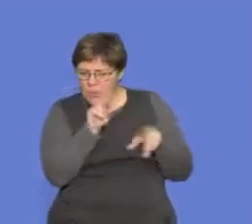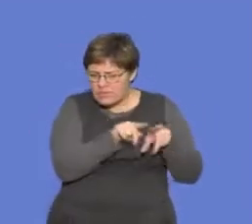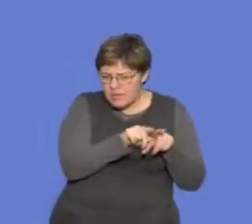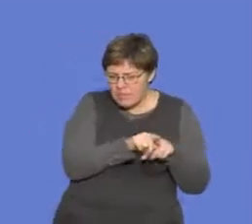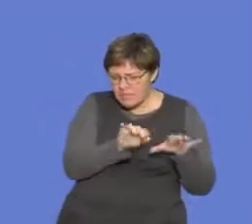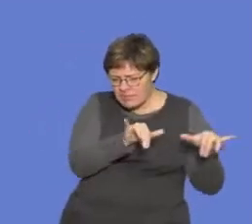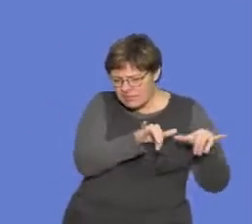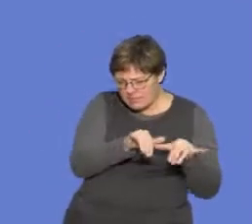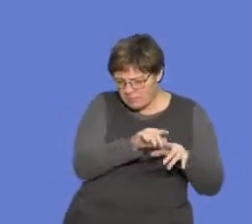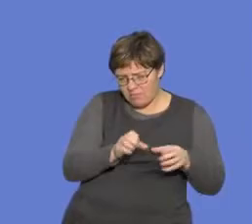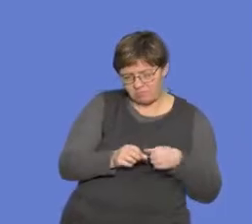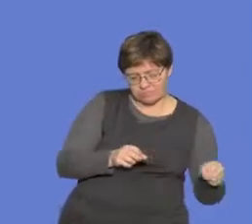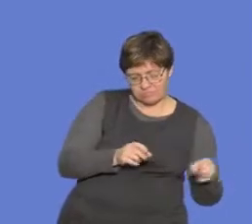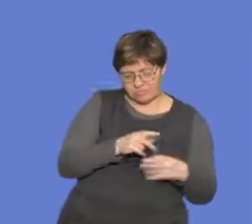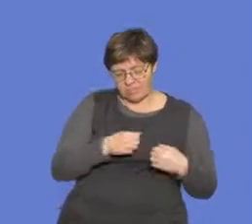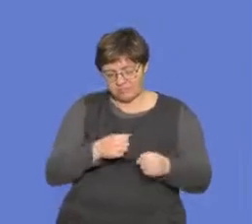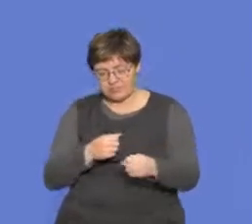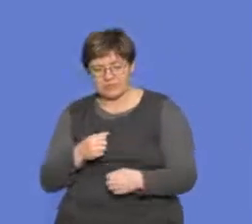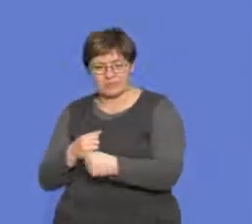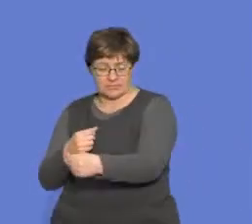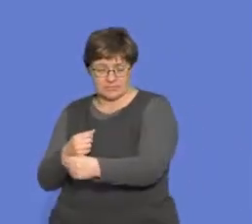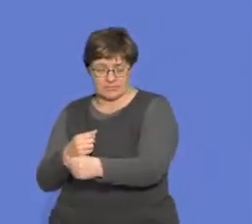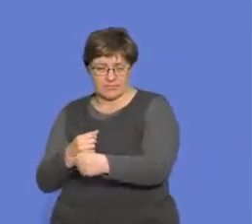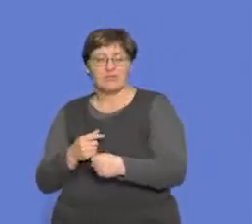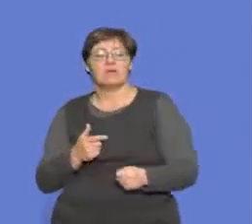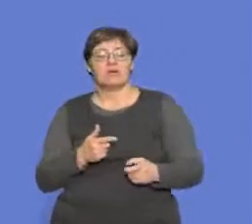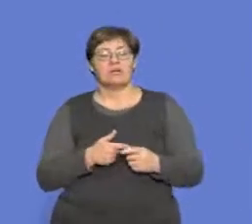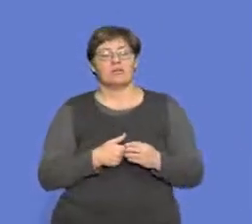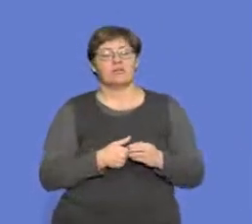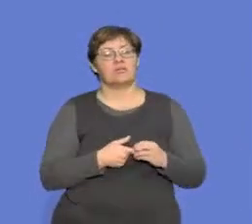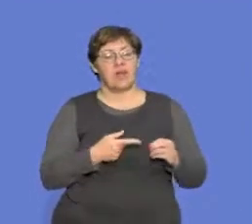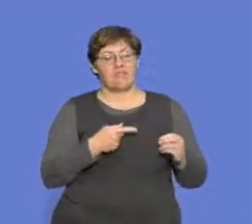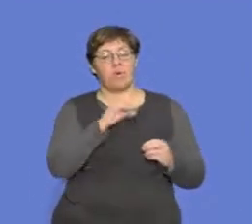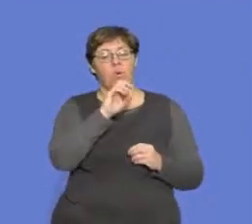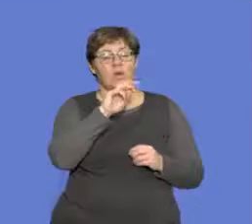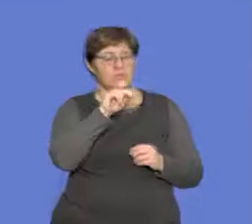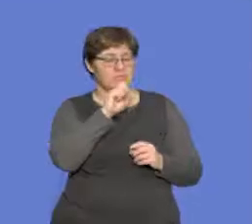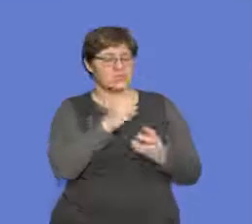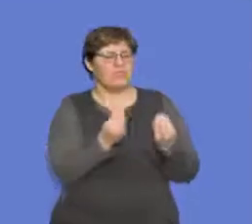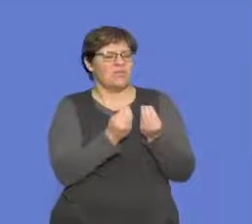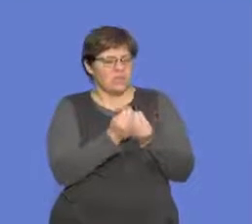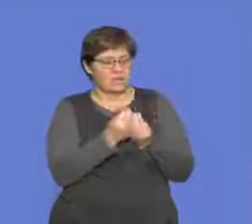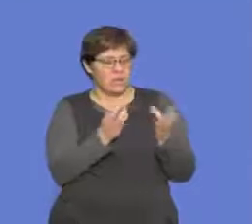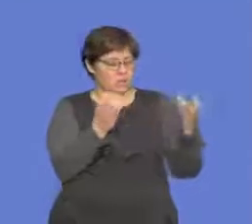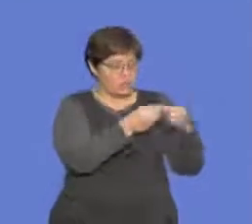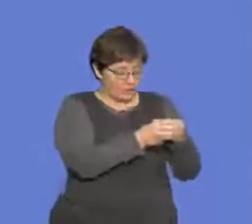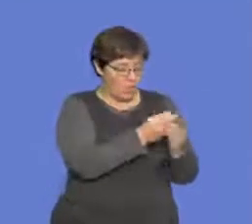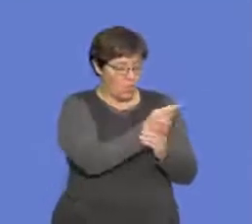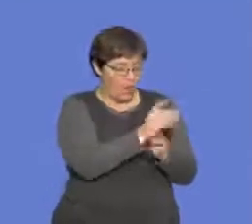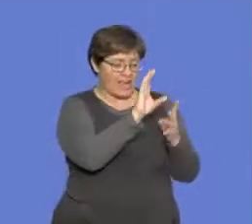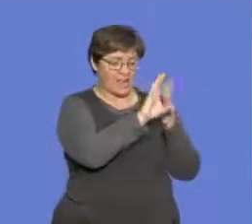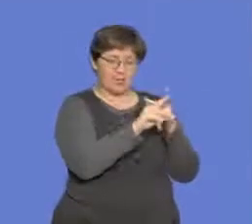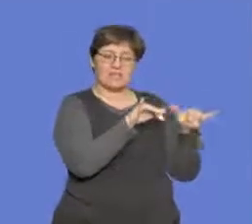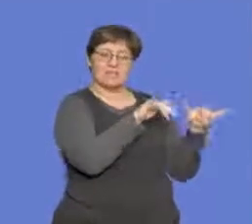common. And that's fundamental to any classification group. We put organisms or objects together based on